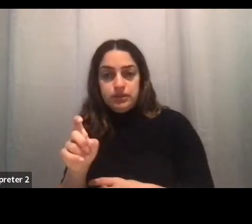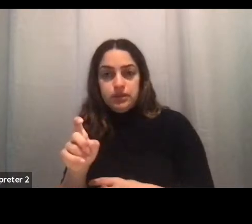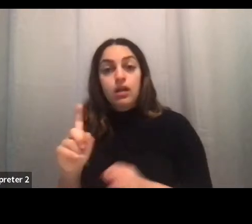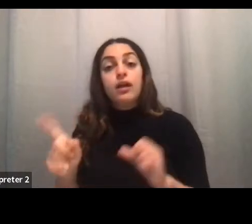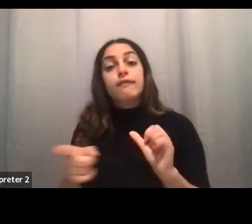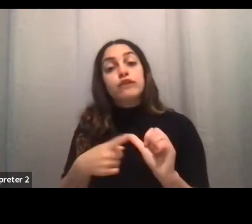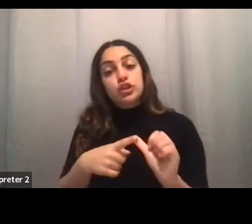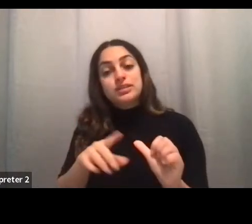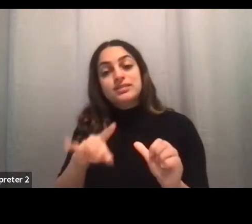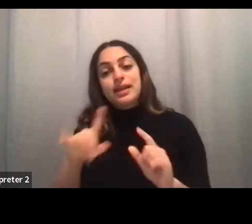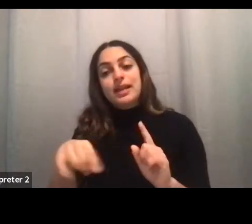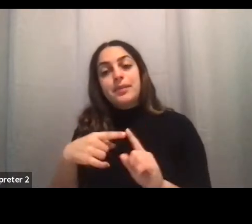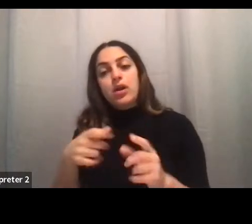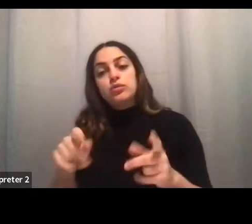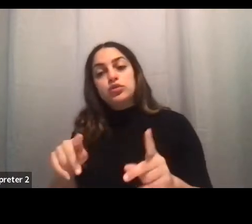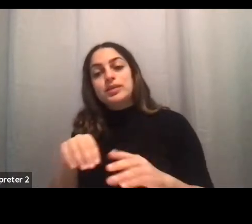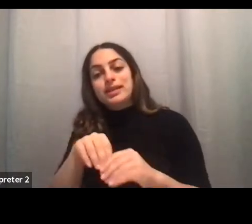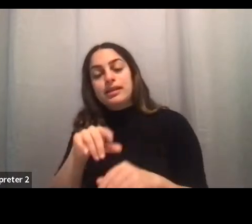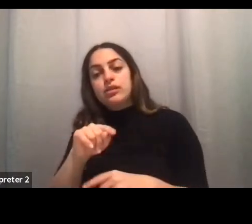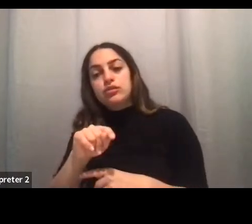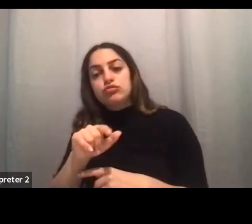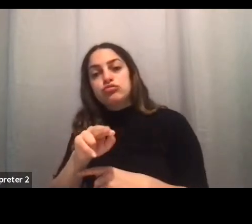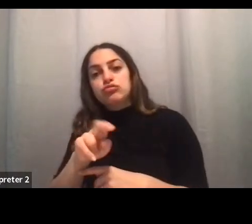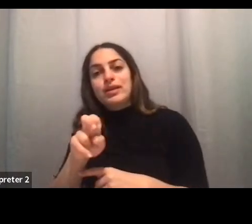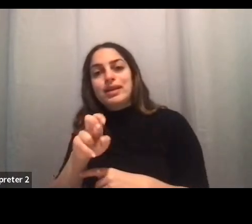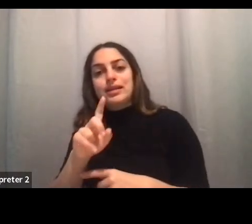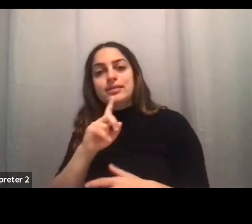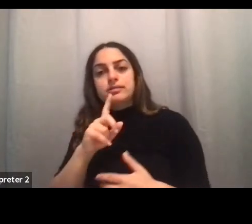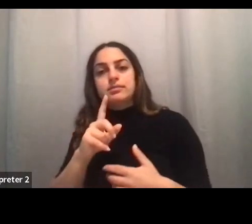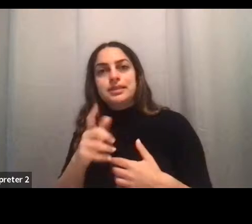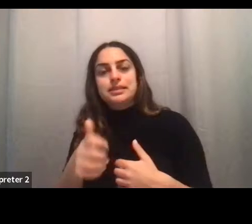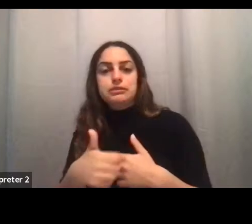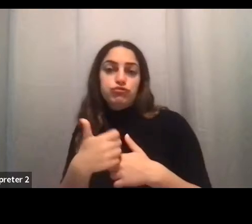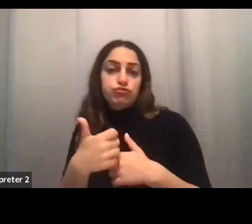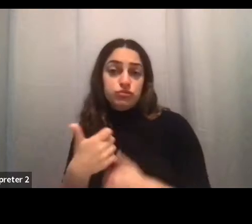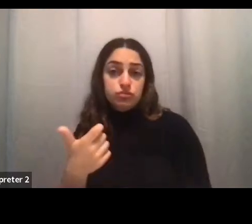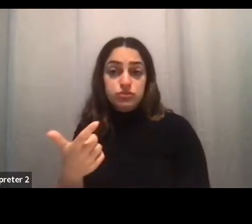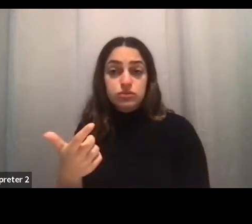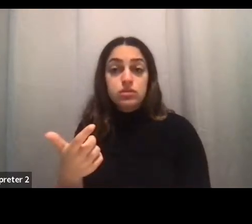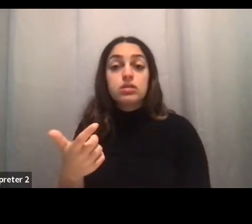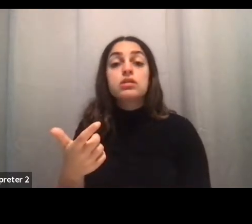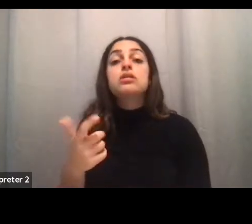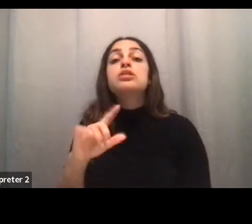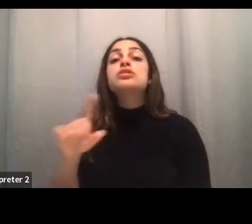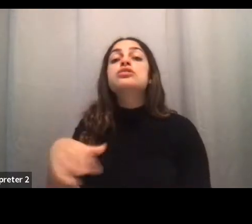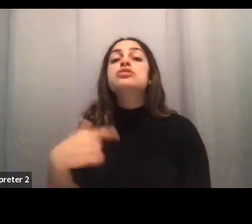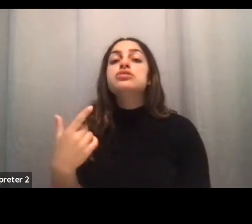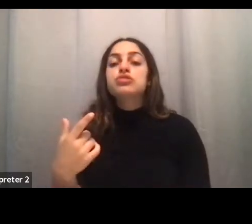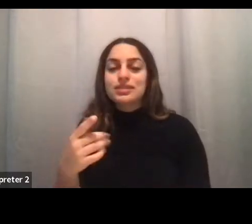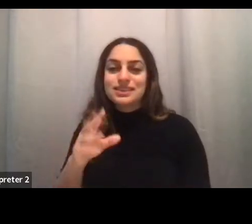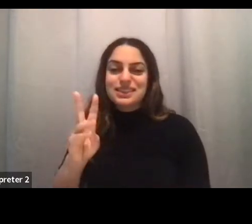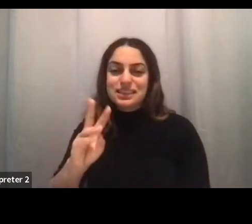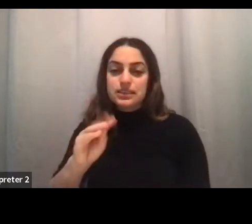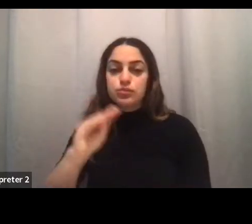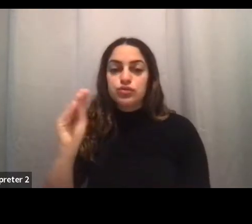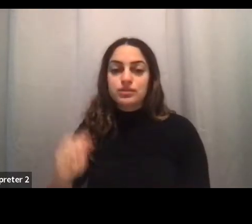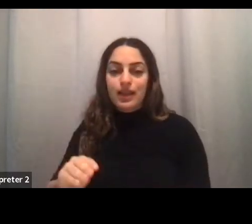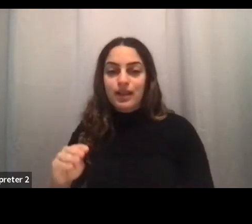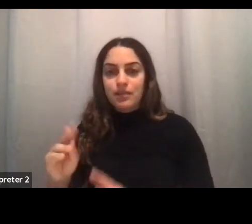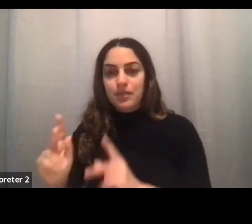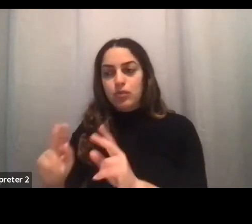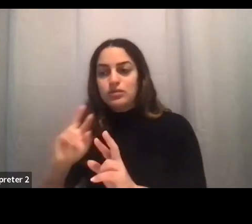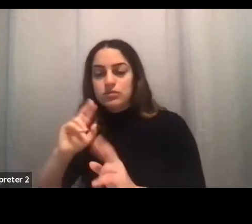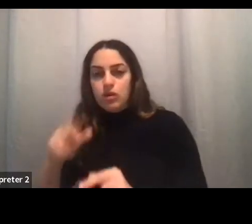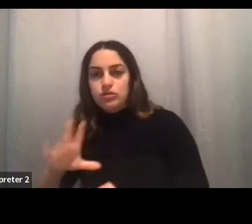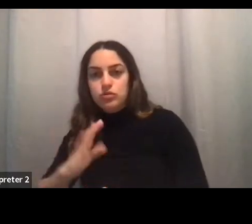opportunity in the trades is haphazard um just six percent of respondents to our survey said